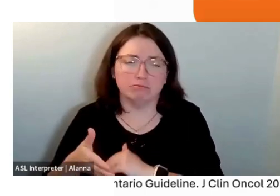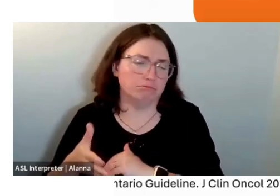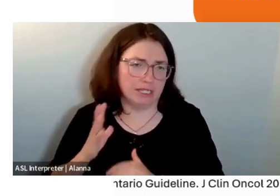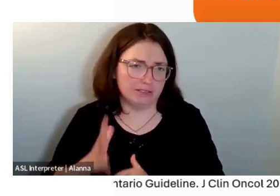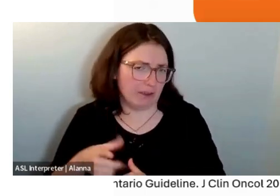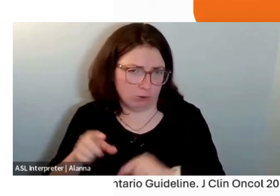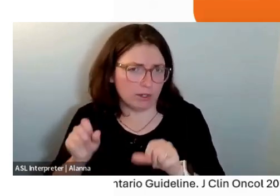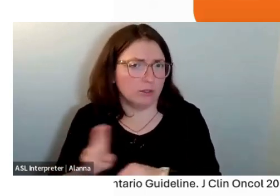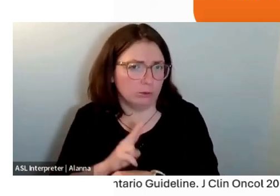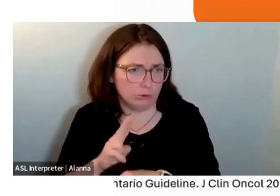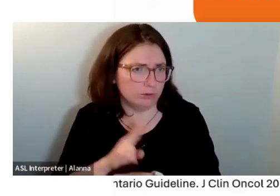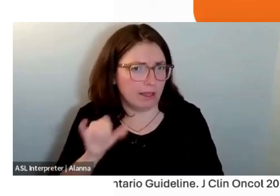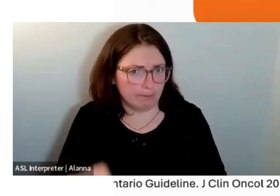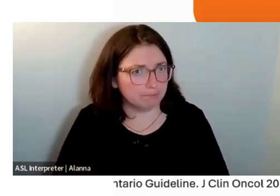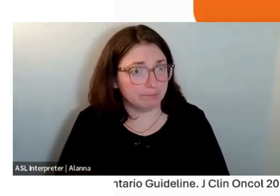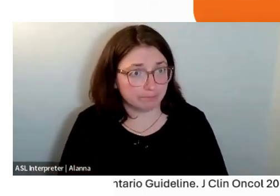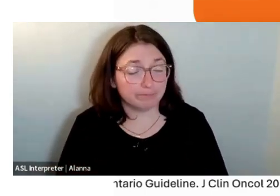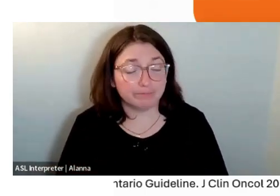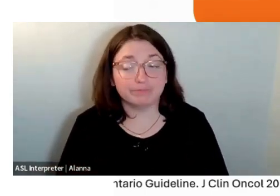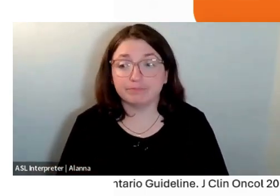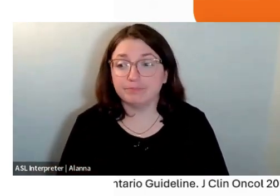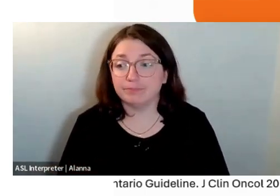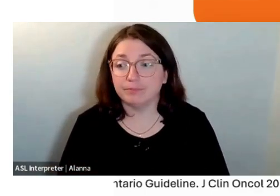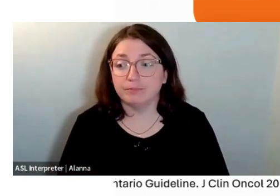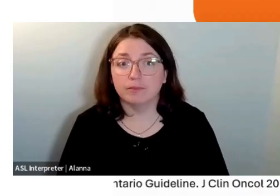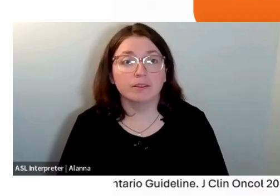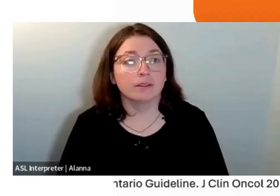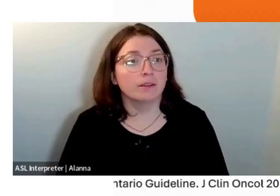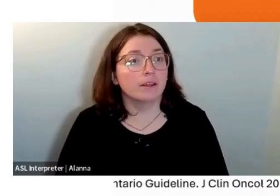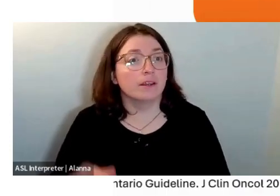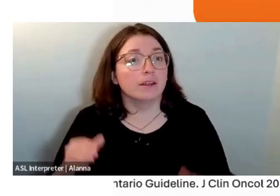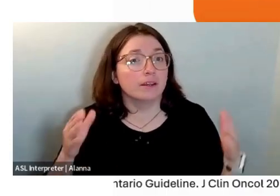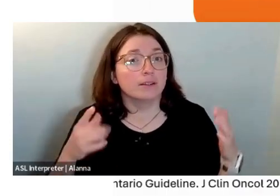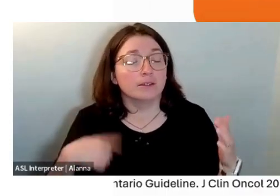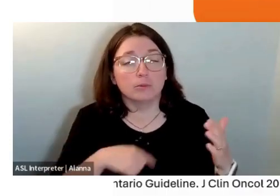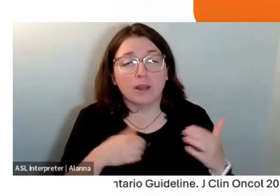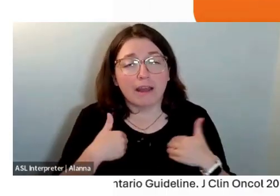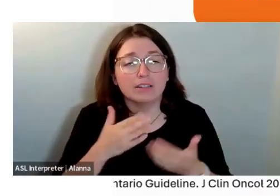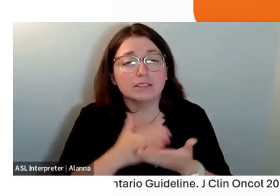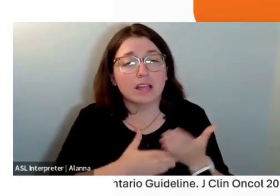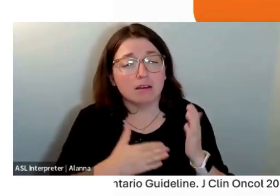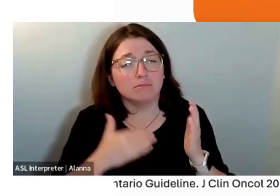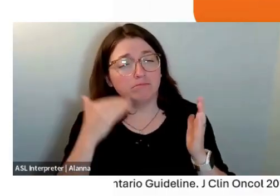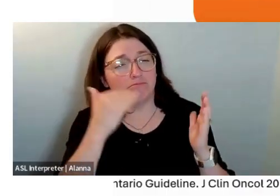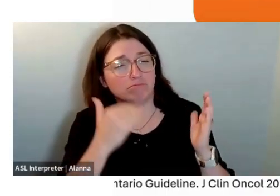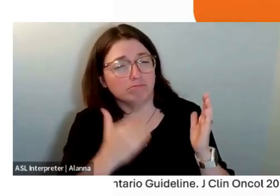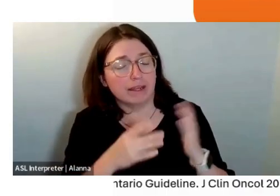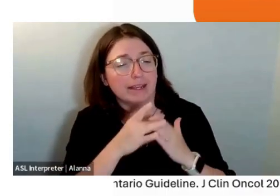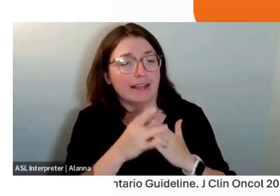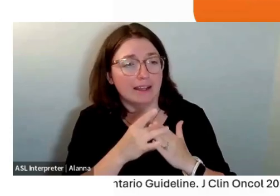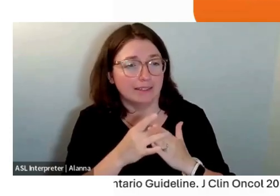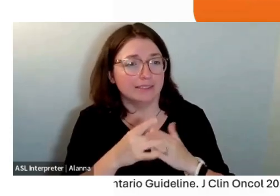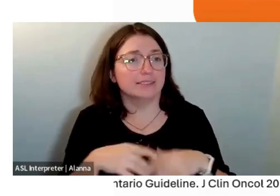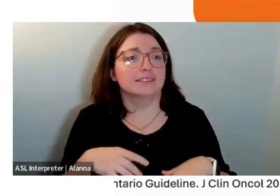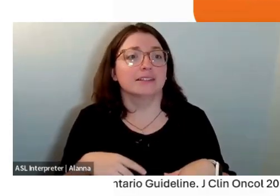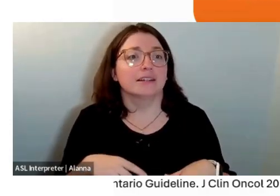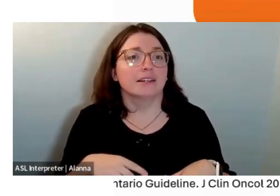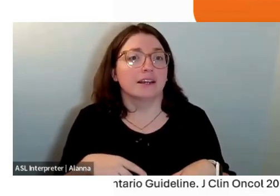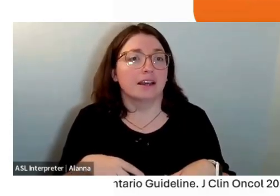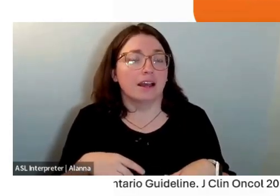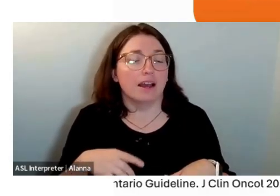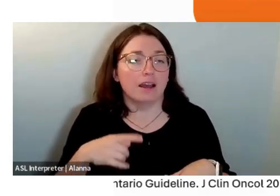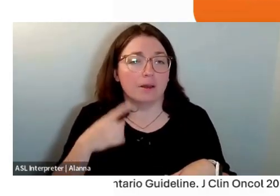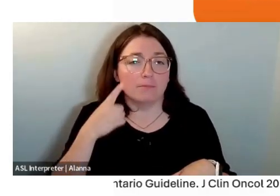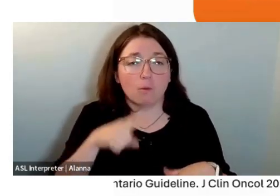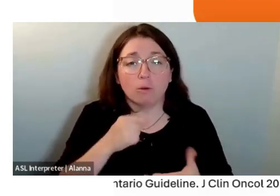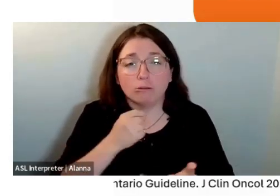So we have some guidance from oncology experts about treatments for the genitourinary syndrome